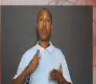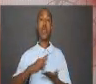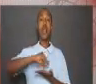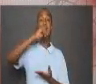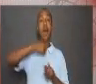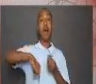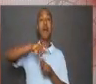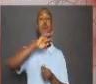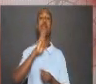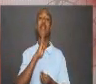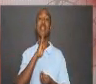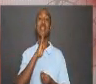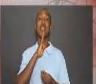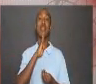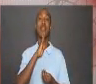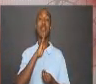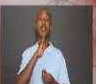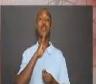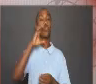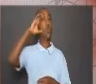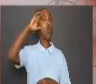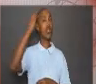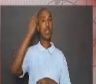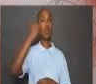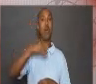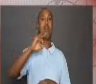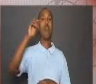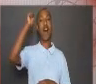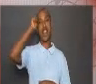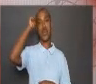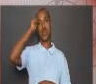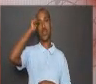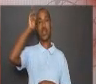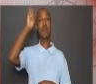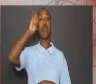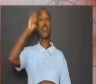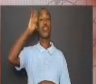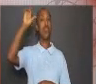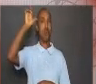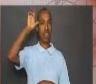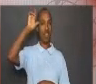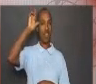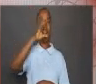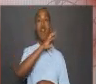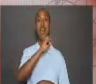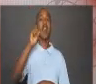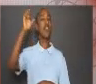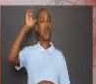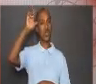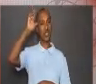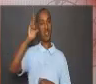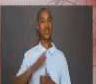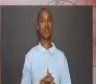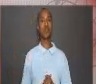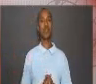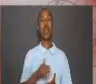Today, we learned about bases in terms of the concepts of Arrhenius, Bronsted-Lowry,